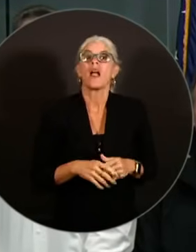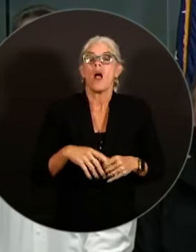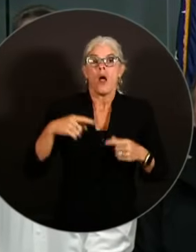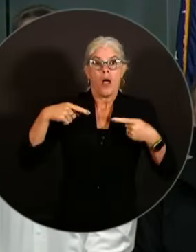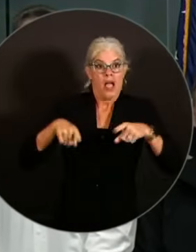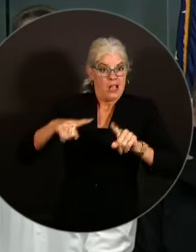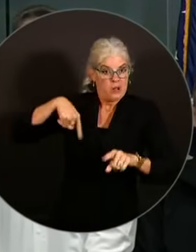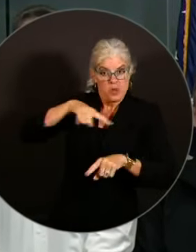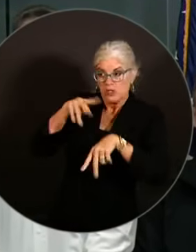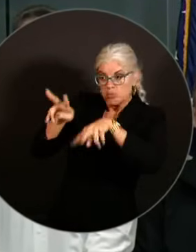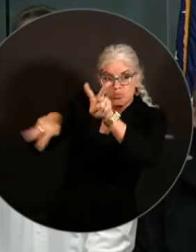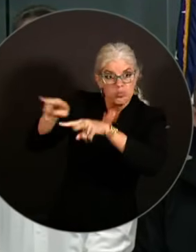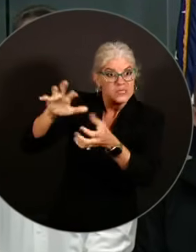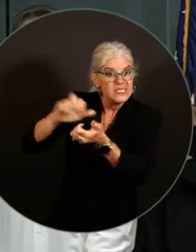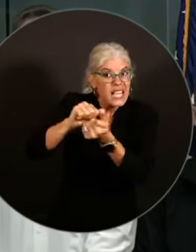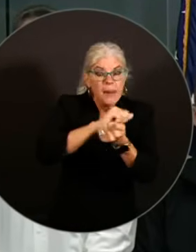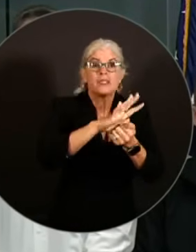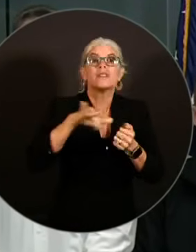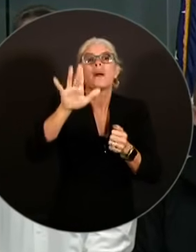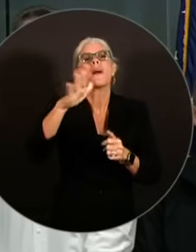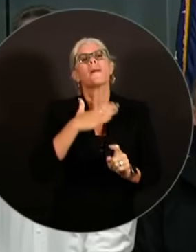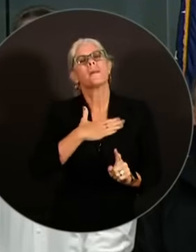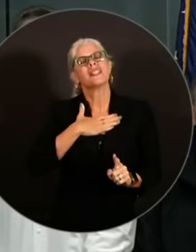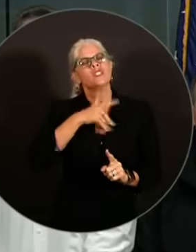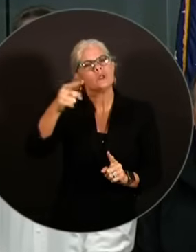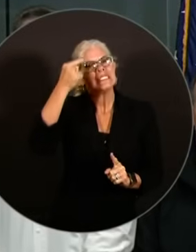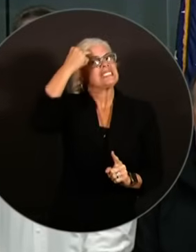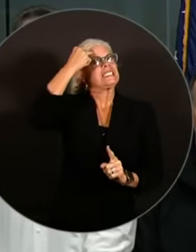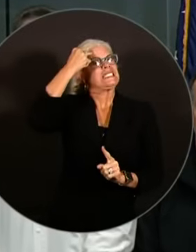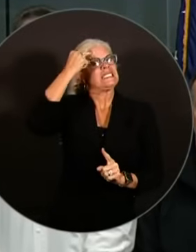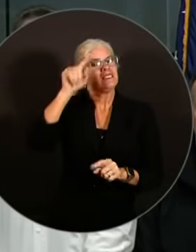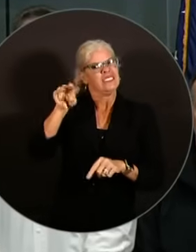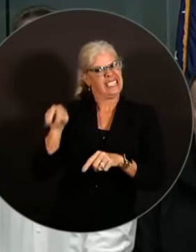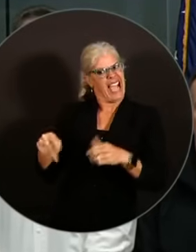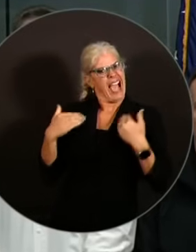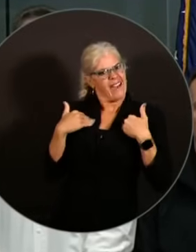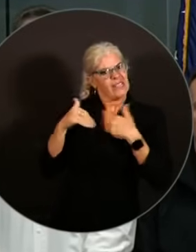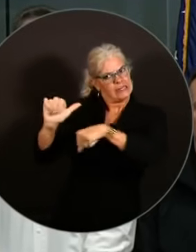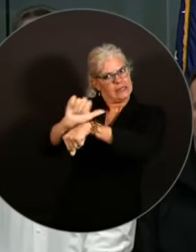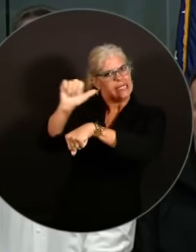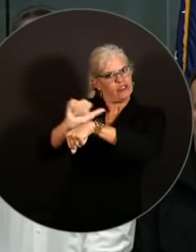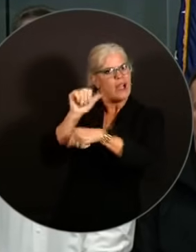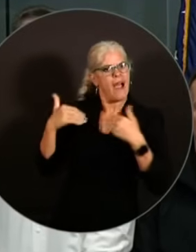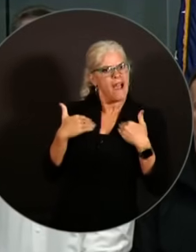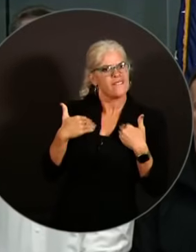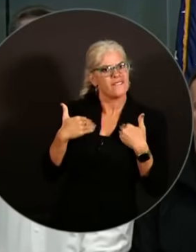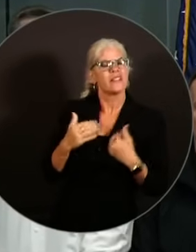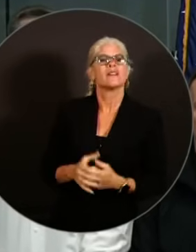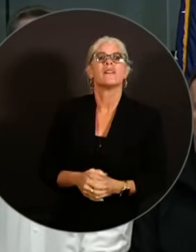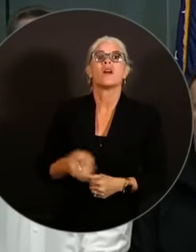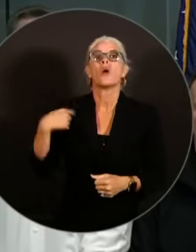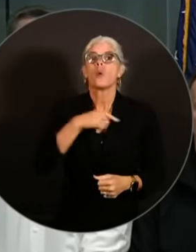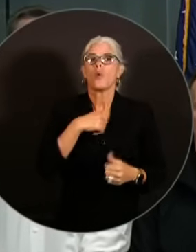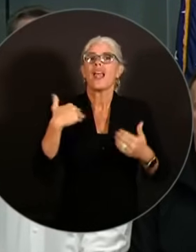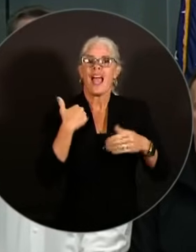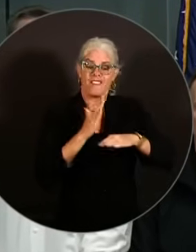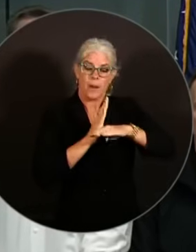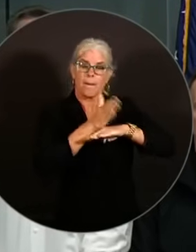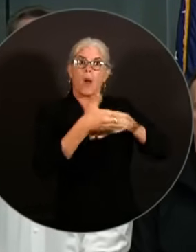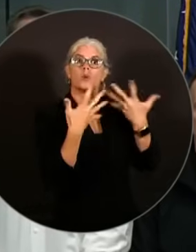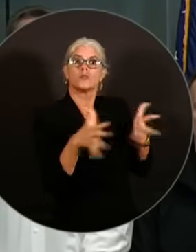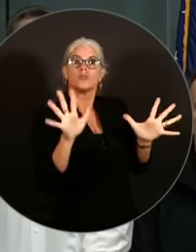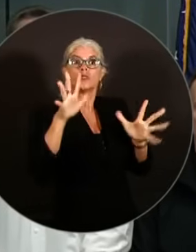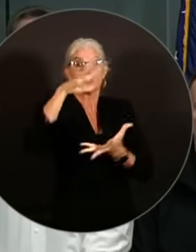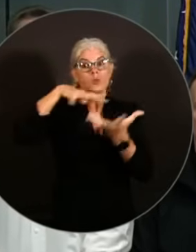up, please be cautious of hazards. We have post-storm fatalities almost